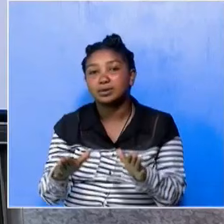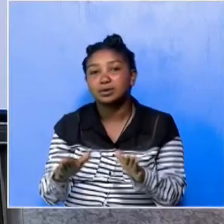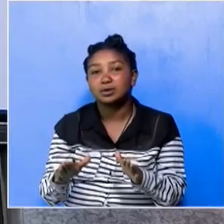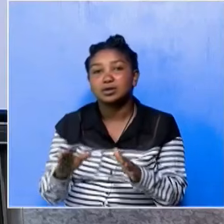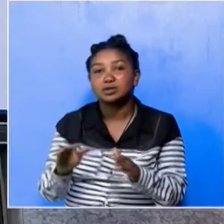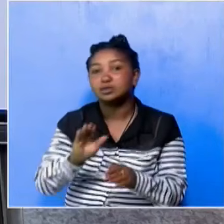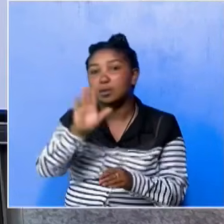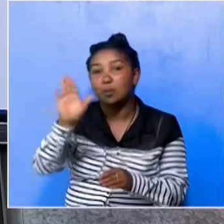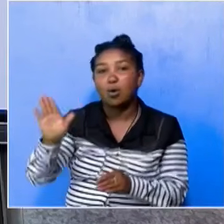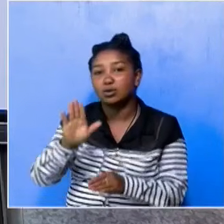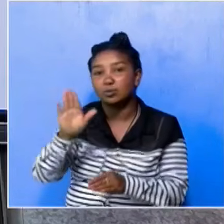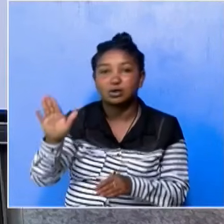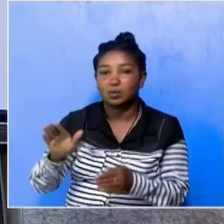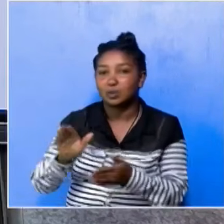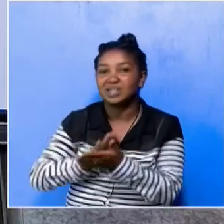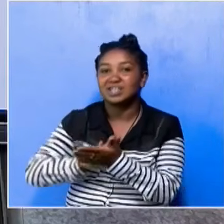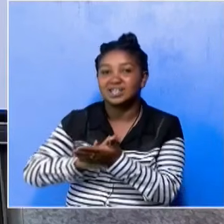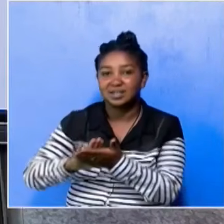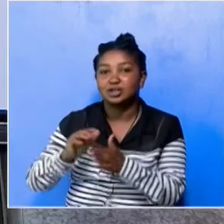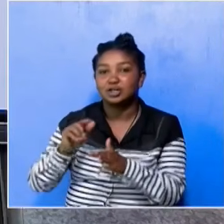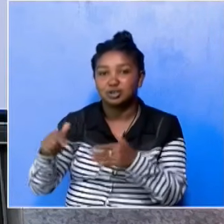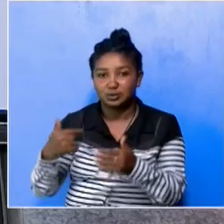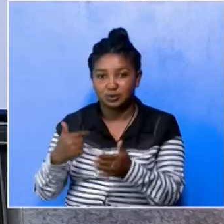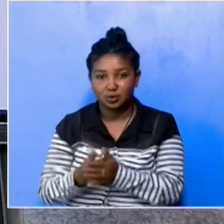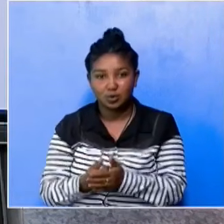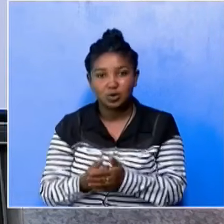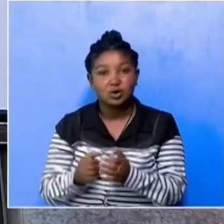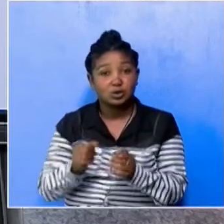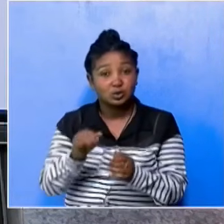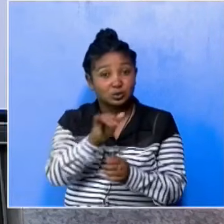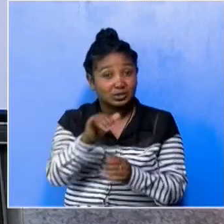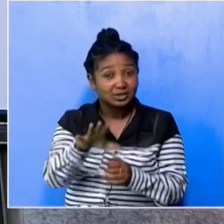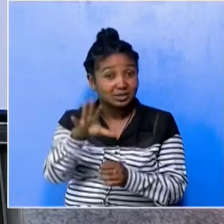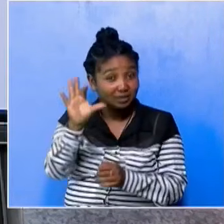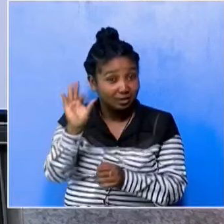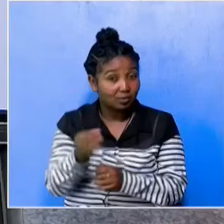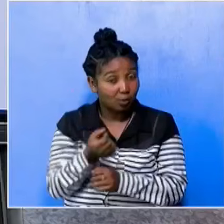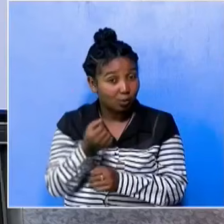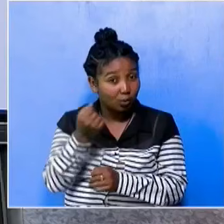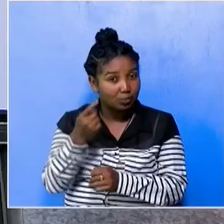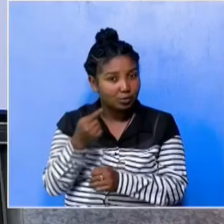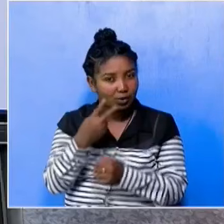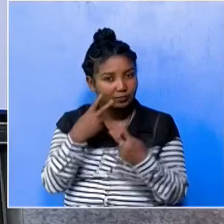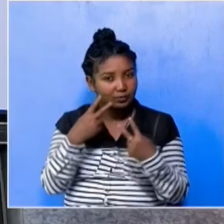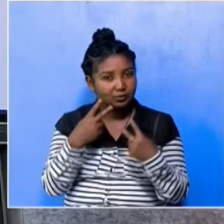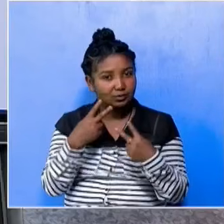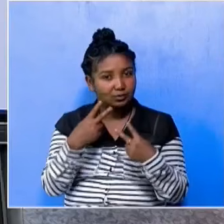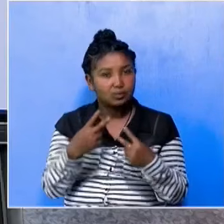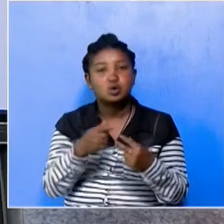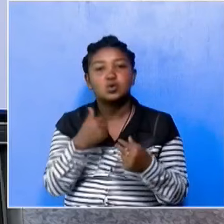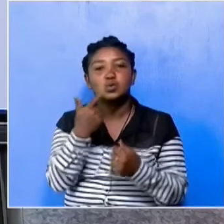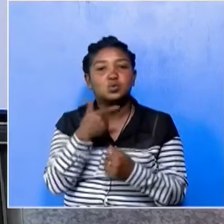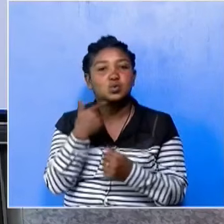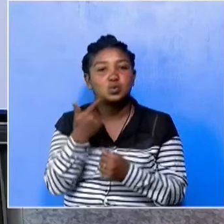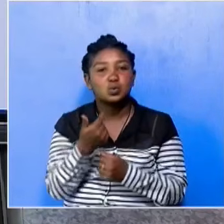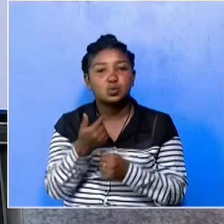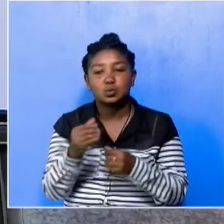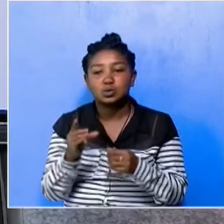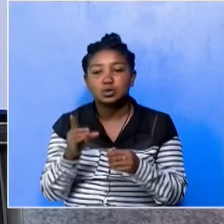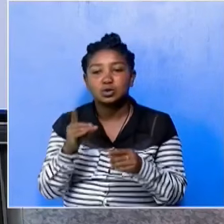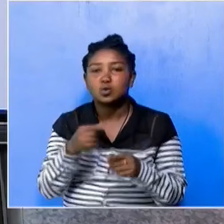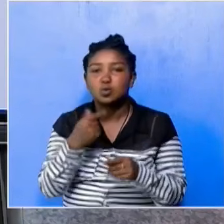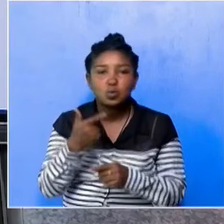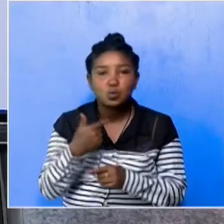board cleaned. So, to get such kinds of concept, we have to say who did